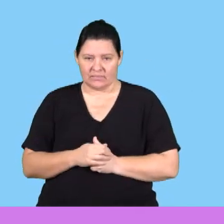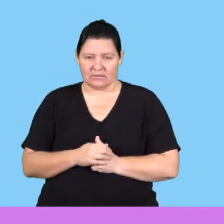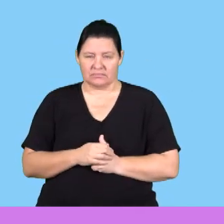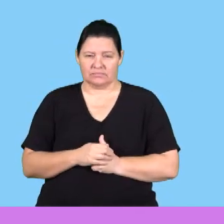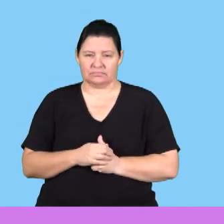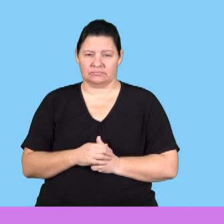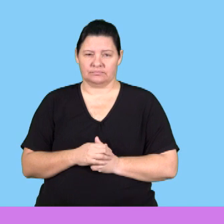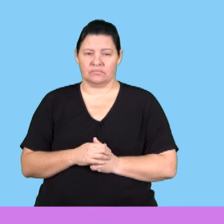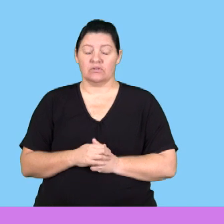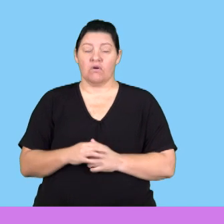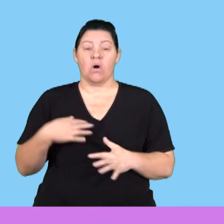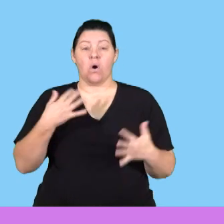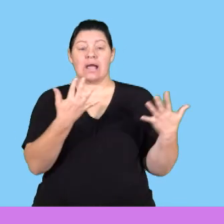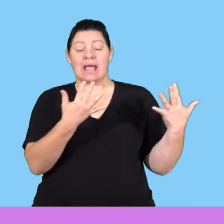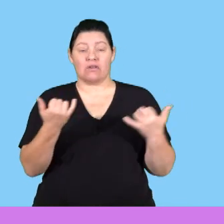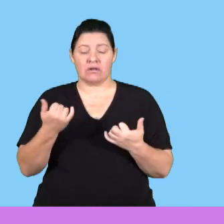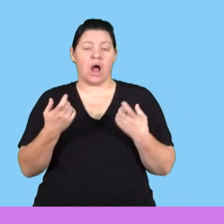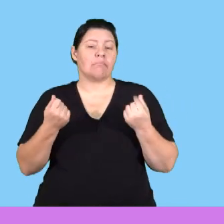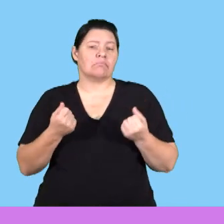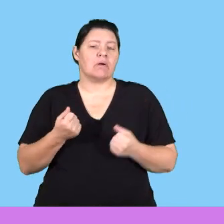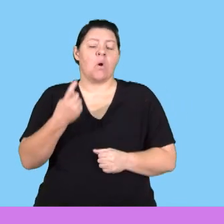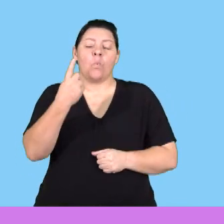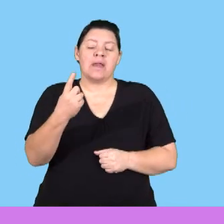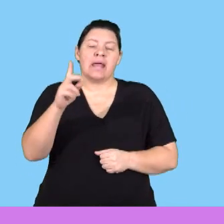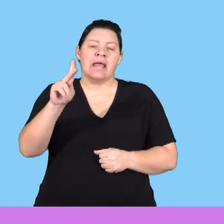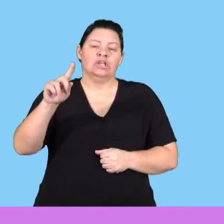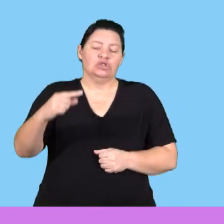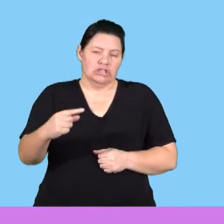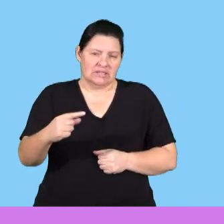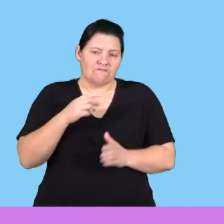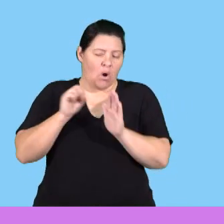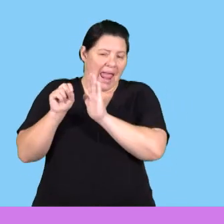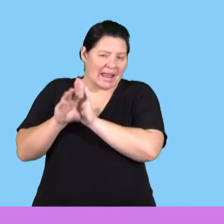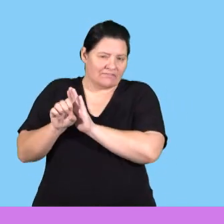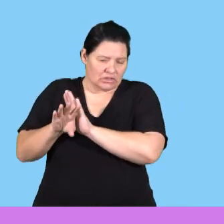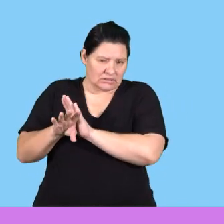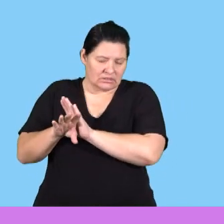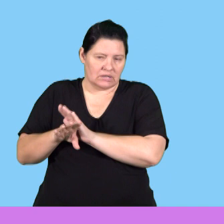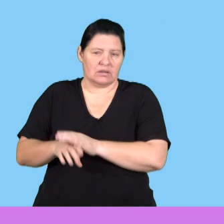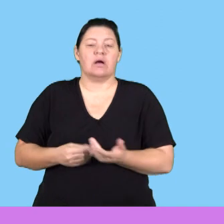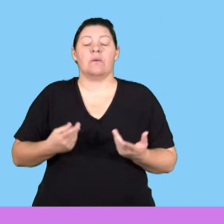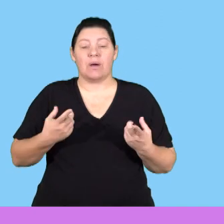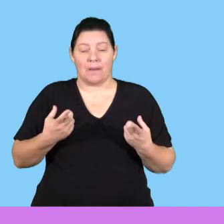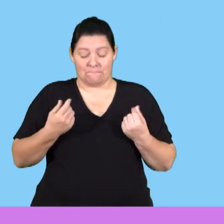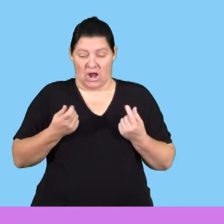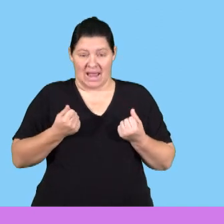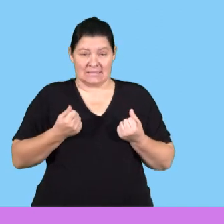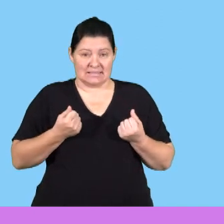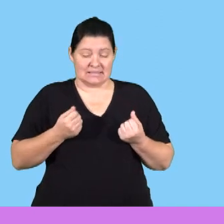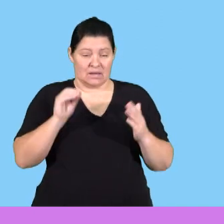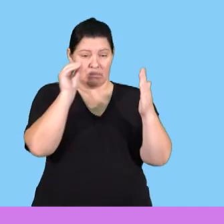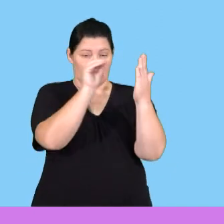calculate. So for us to calculate the cost of 1 kg on the advert, we are going to take